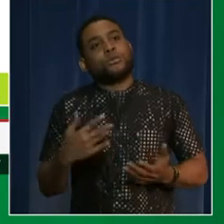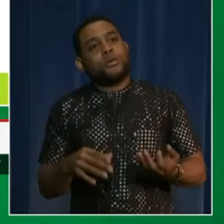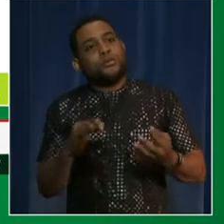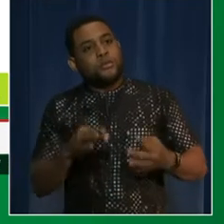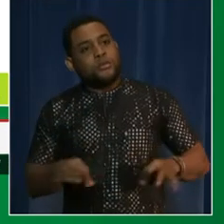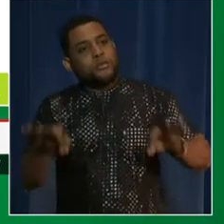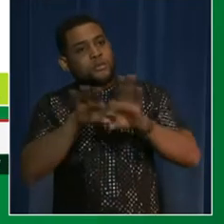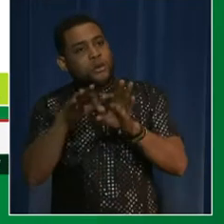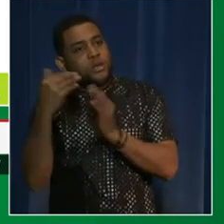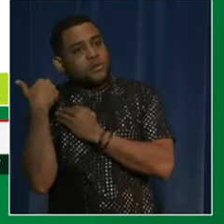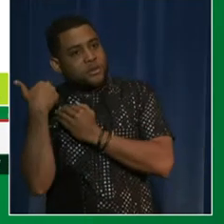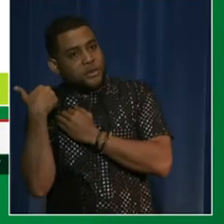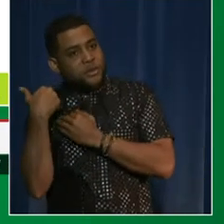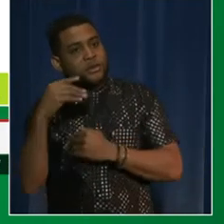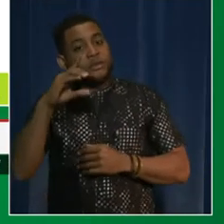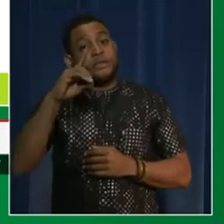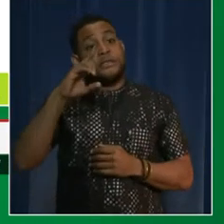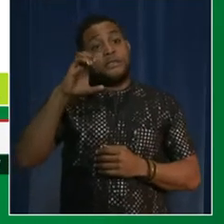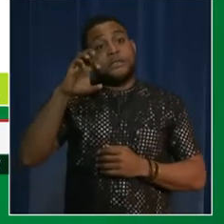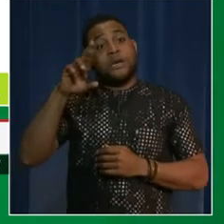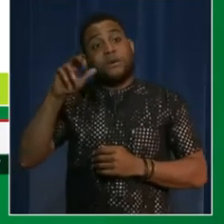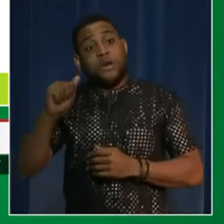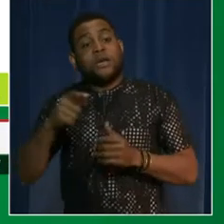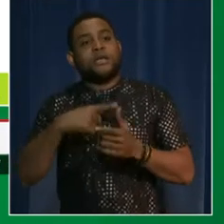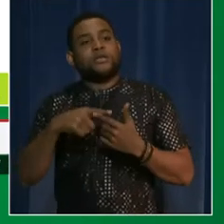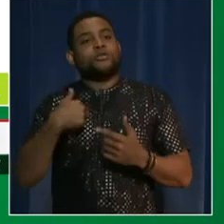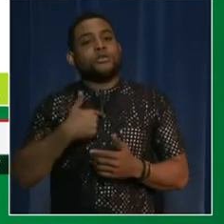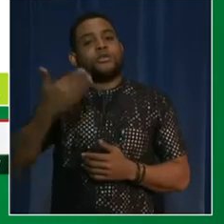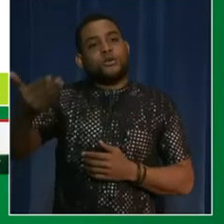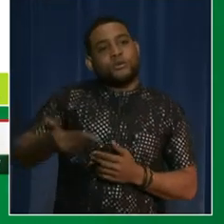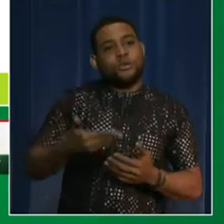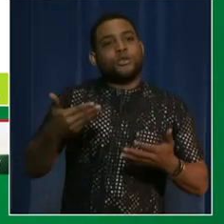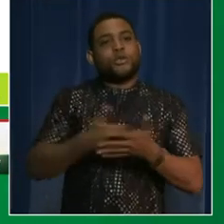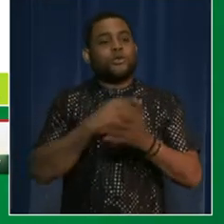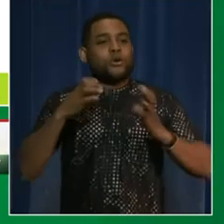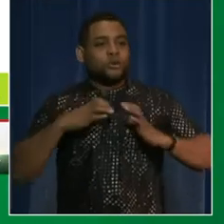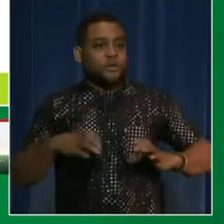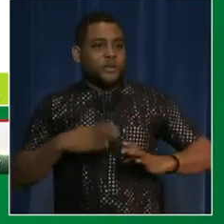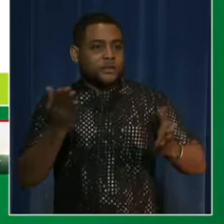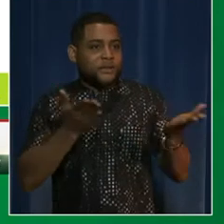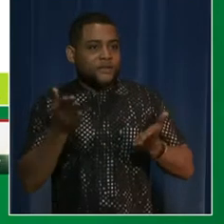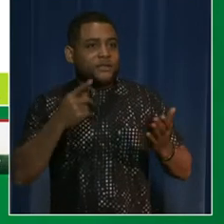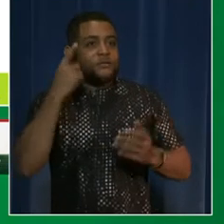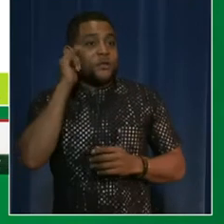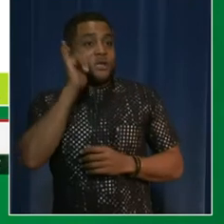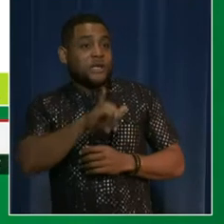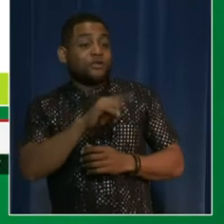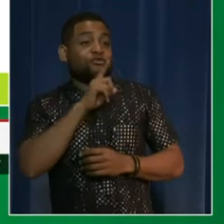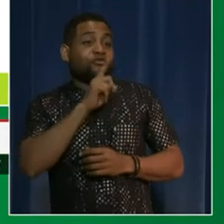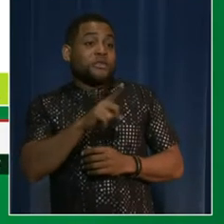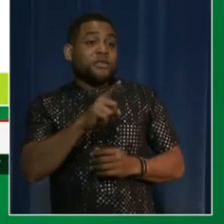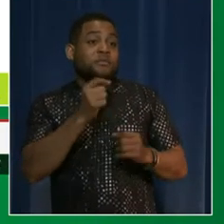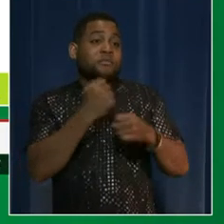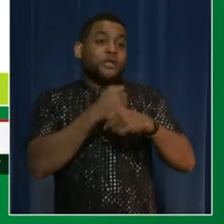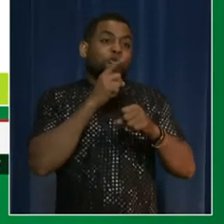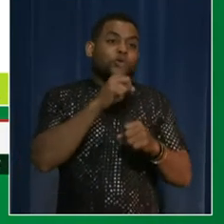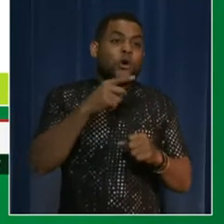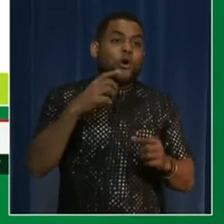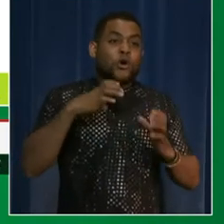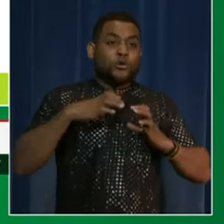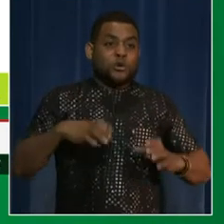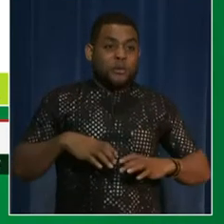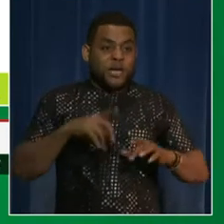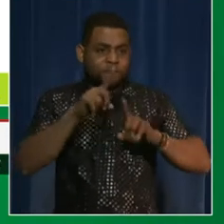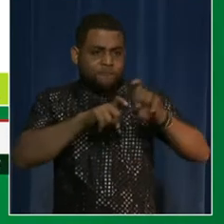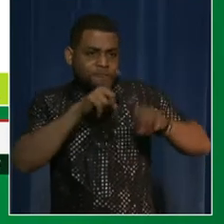DCRA introduced a new customer service relationship management system that was instrumental in our successfully fielding customer inquiries and moving them across the